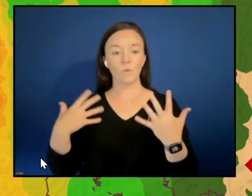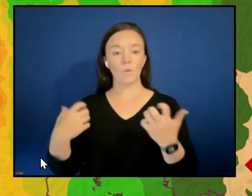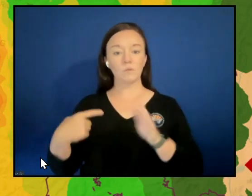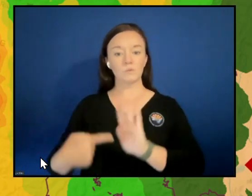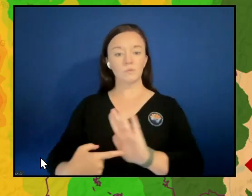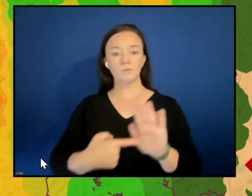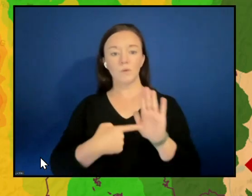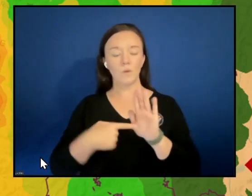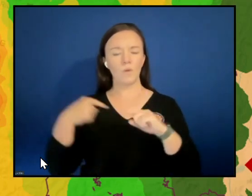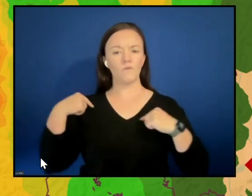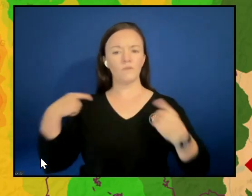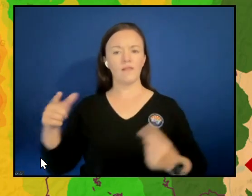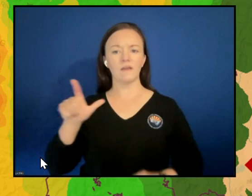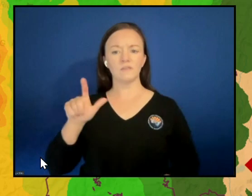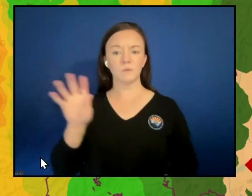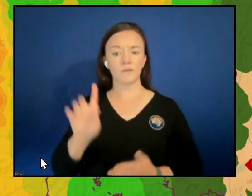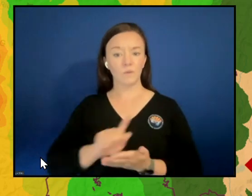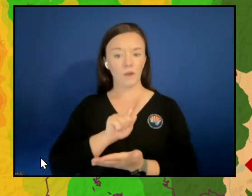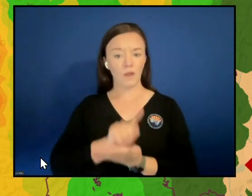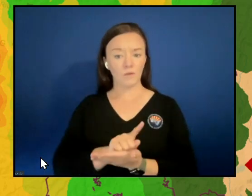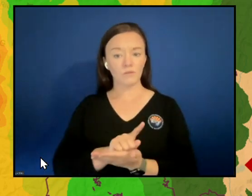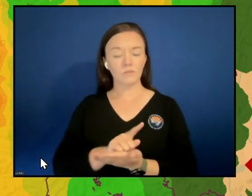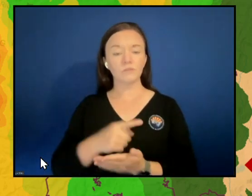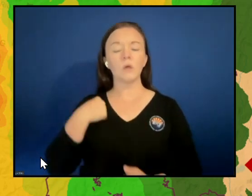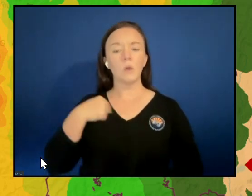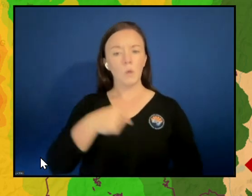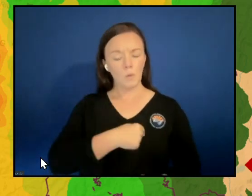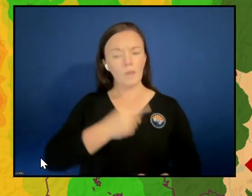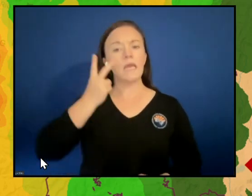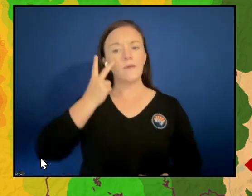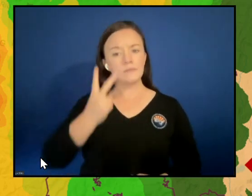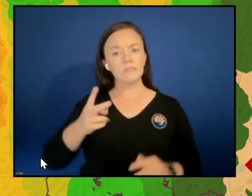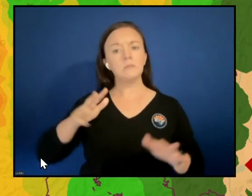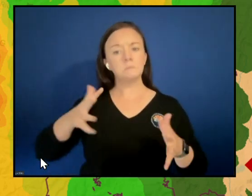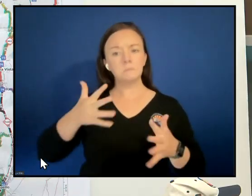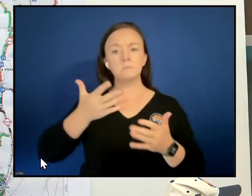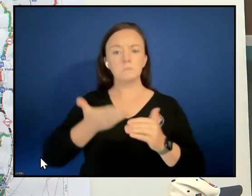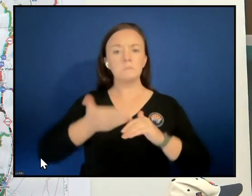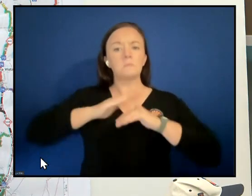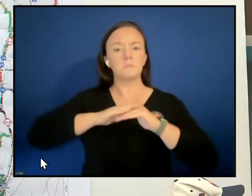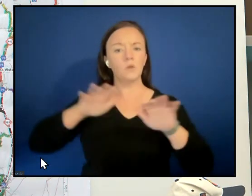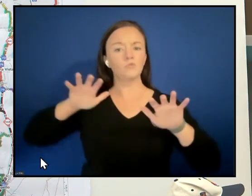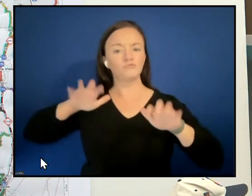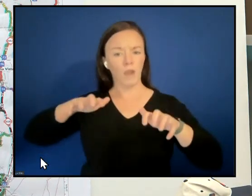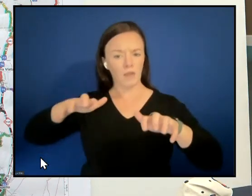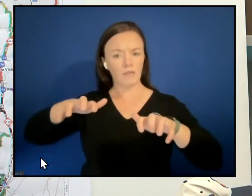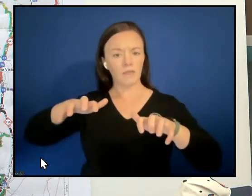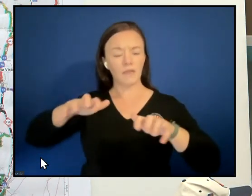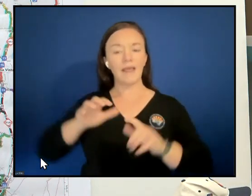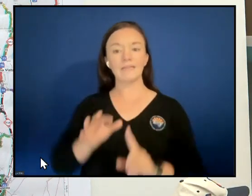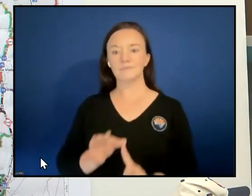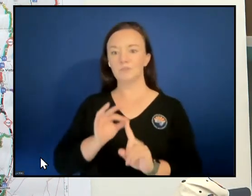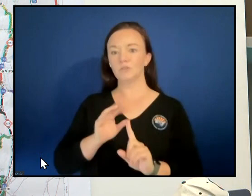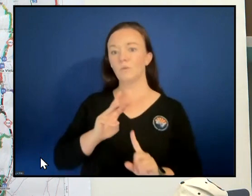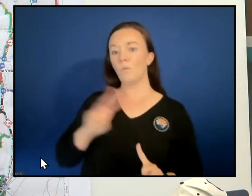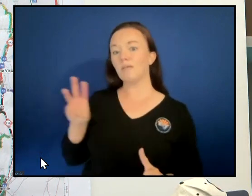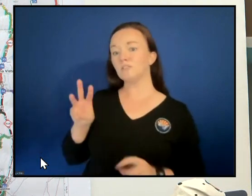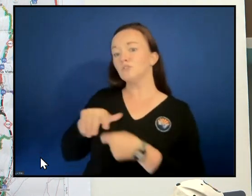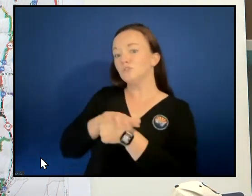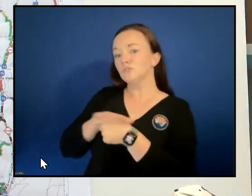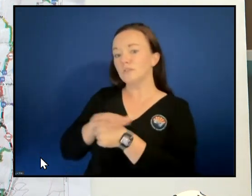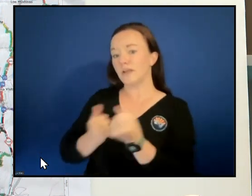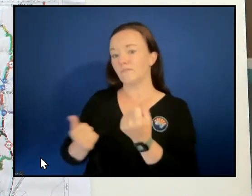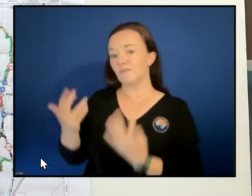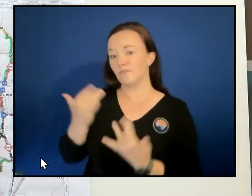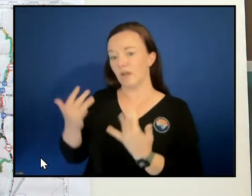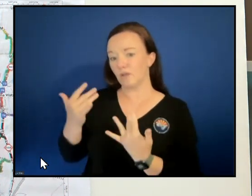over the last 24 hours, we have seen a decent amount of rain, especially over the western sections of the fire.